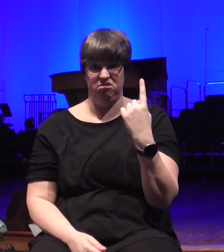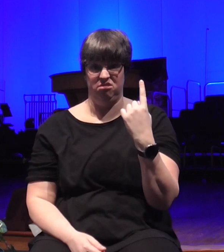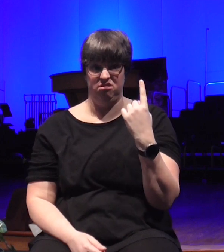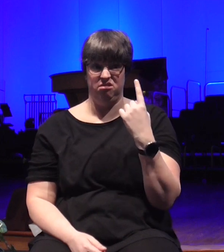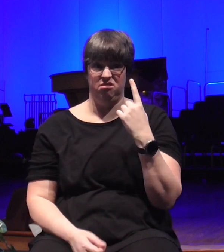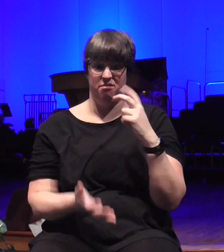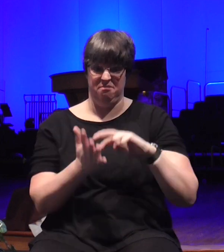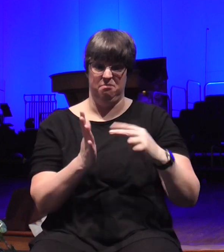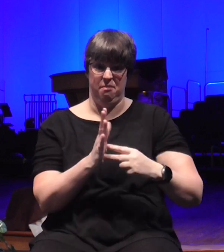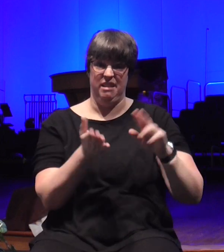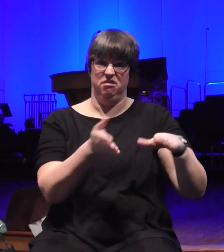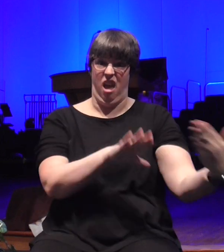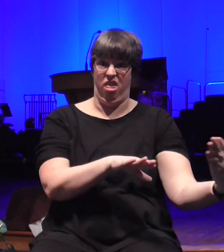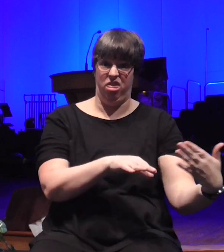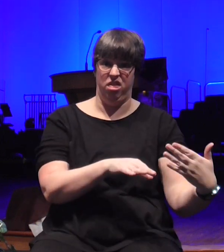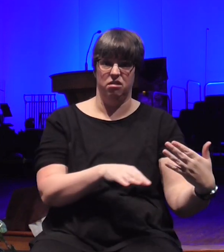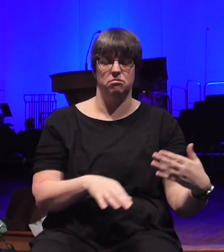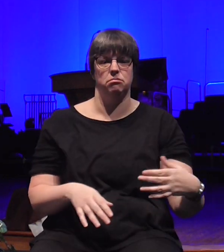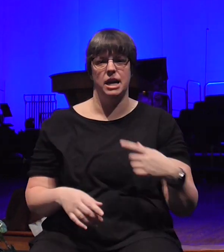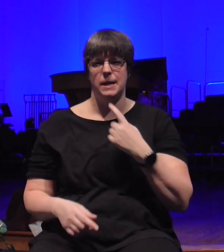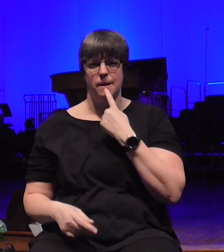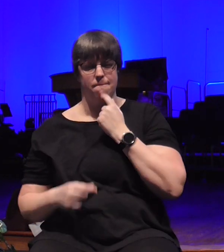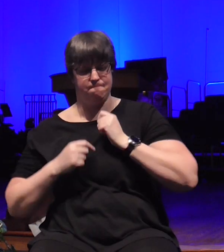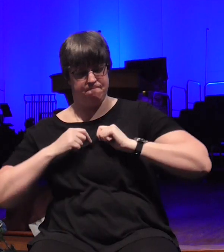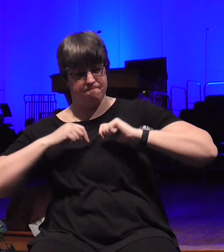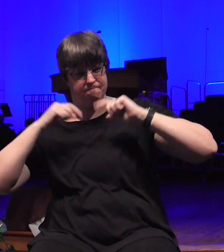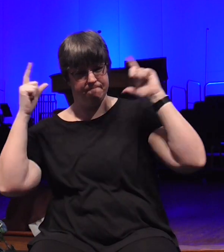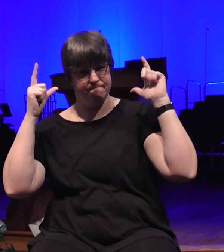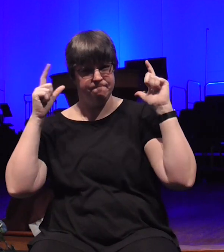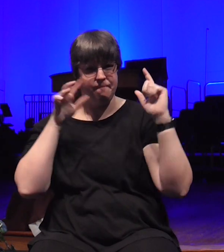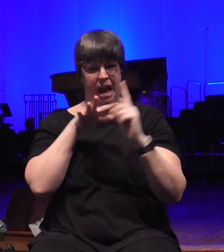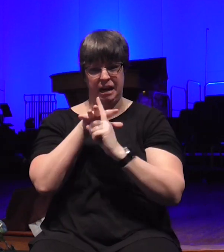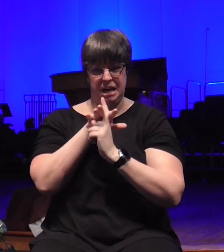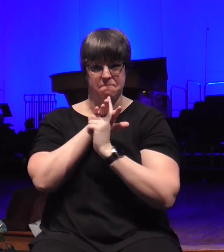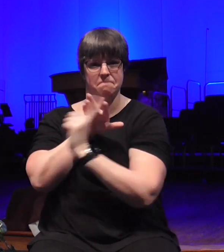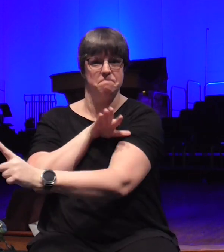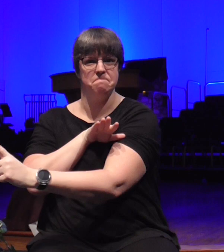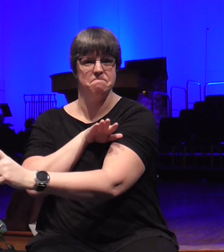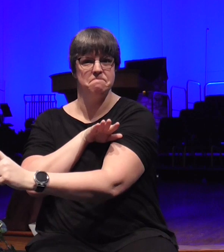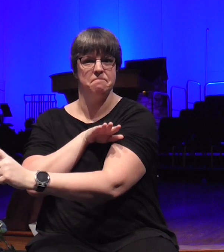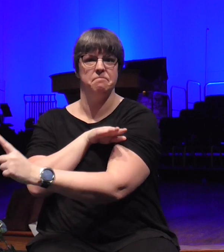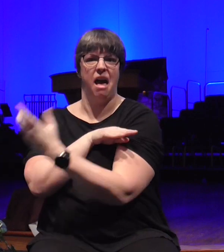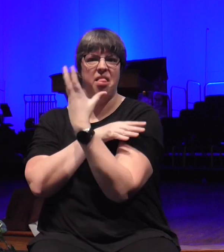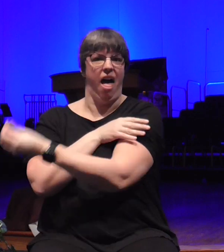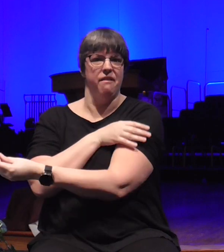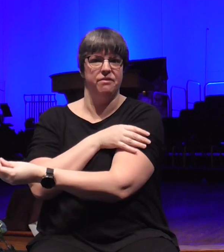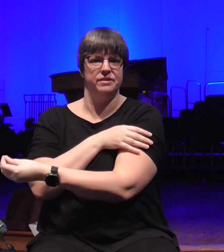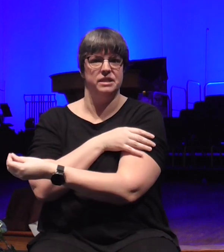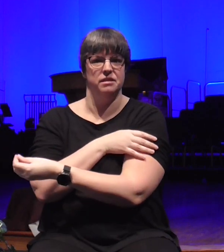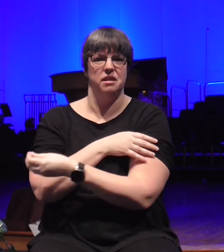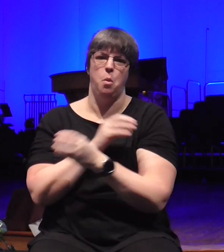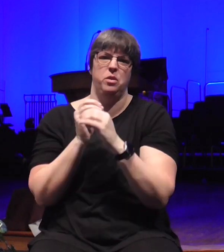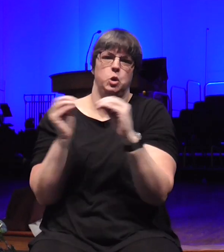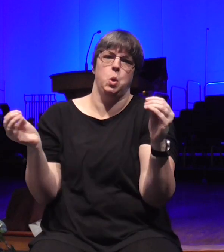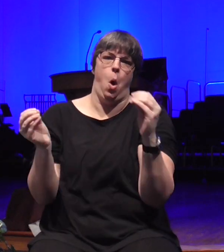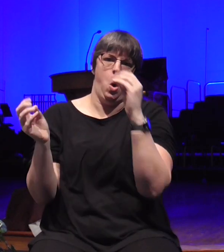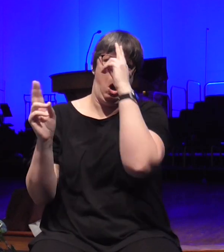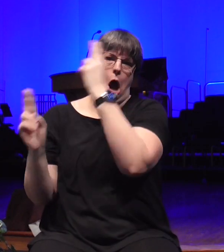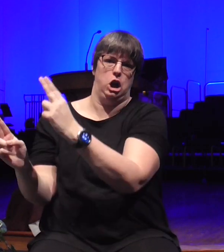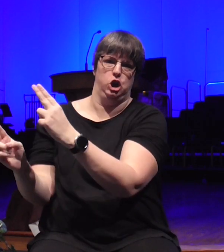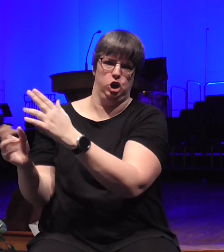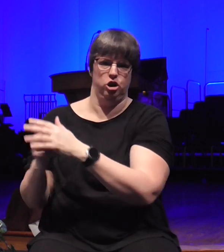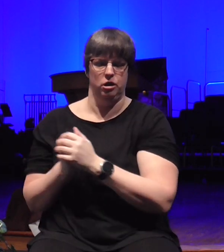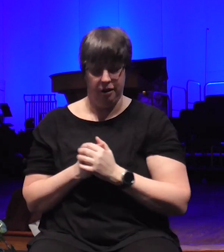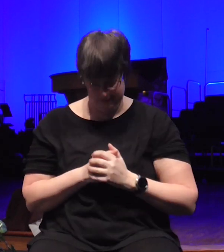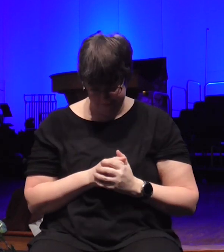left the field in dishonor. And I just love that. I just love the thought of